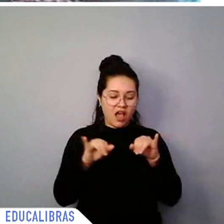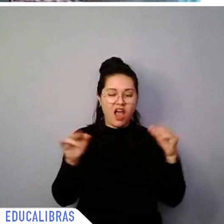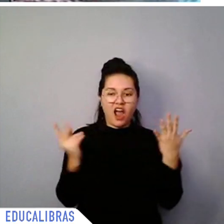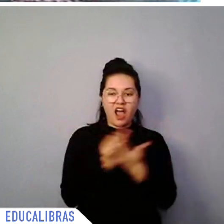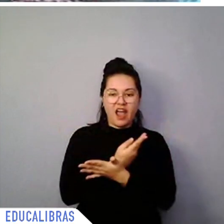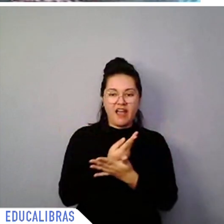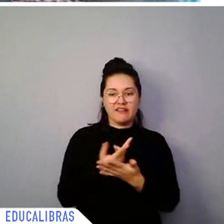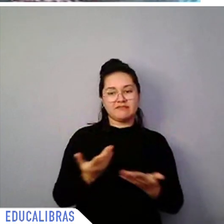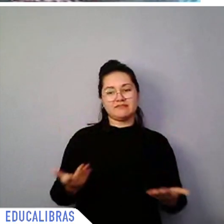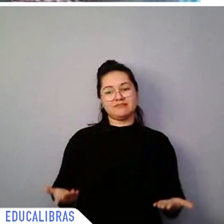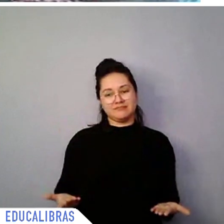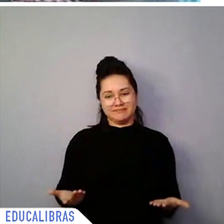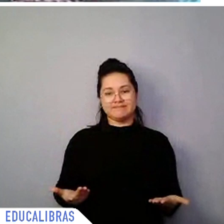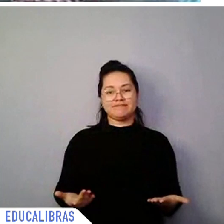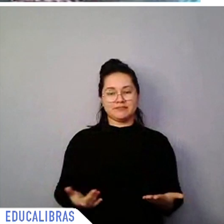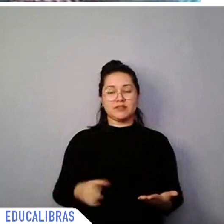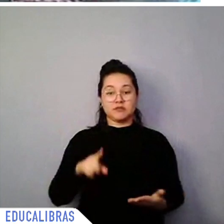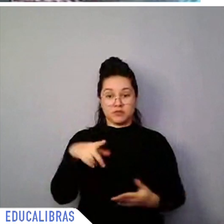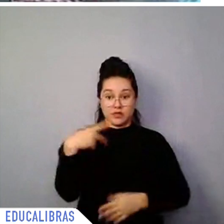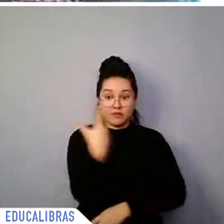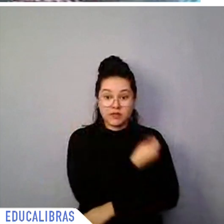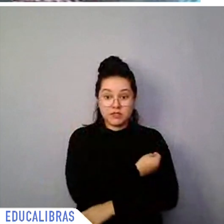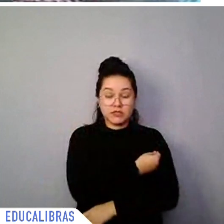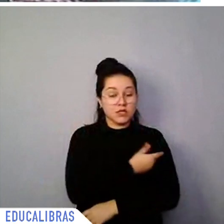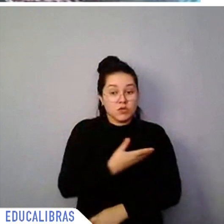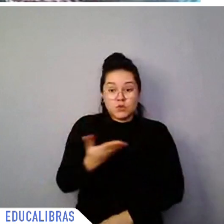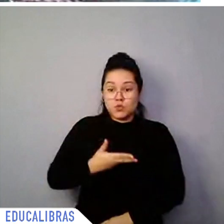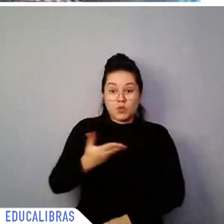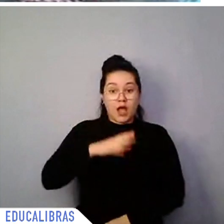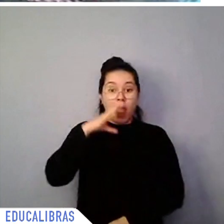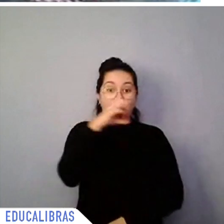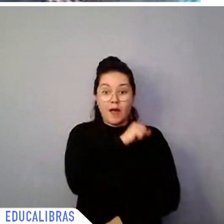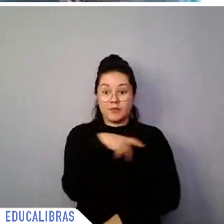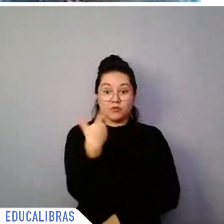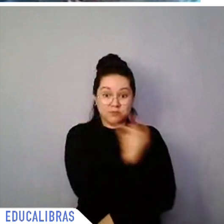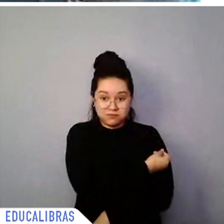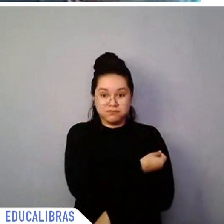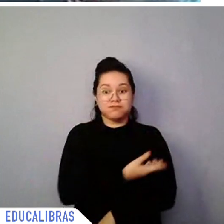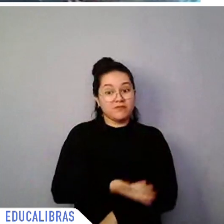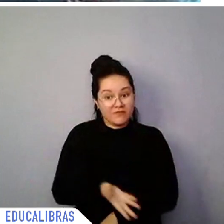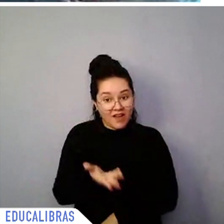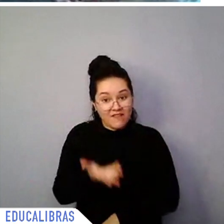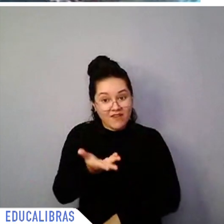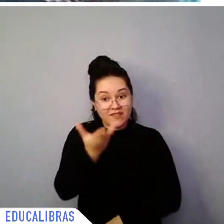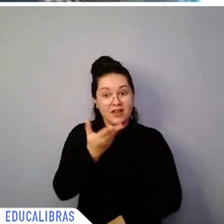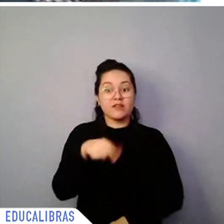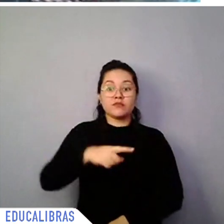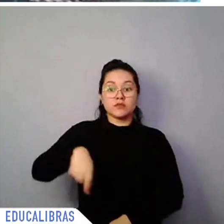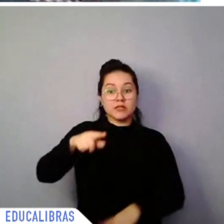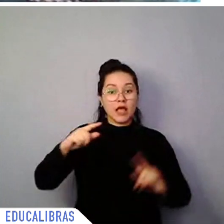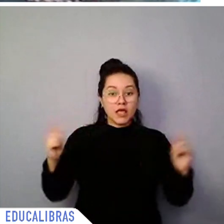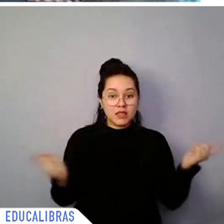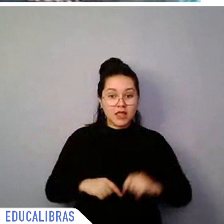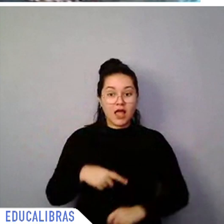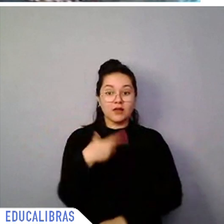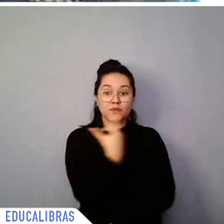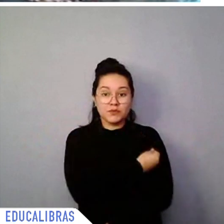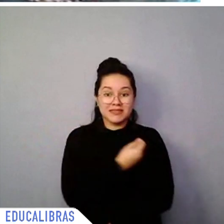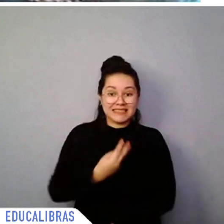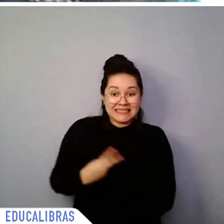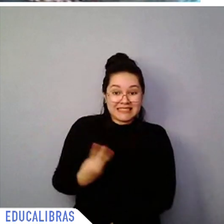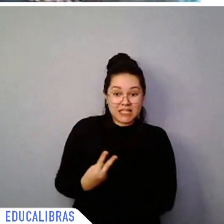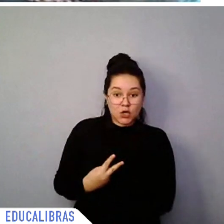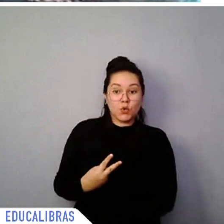is really disregarding the more than 500,000 deaths. If you have the chance to get immunized,